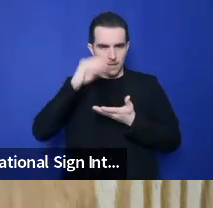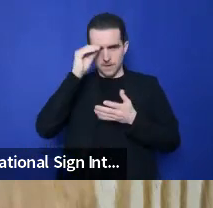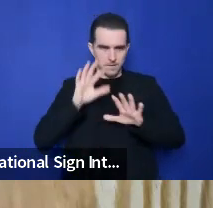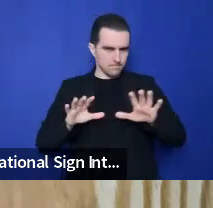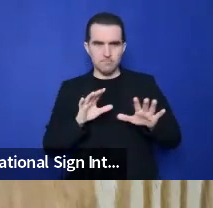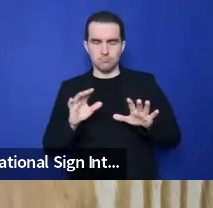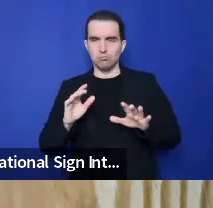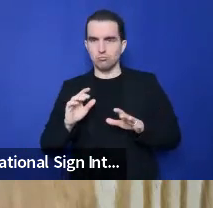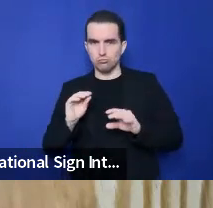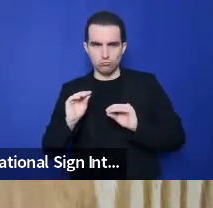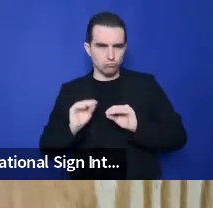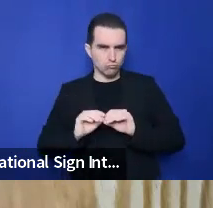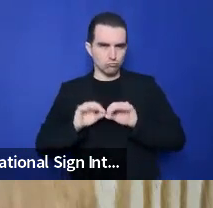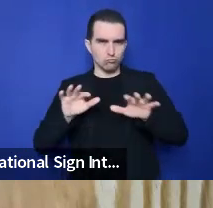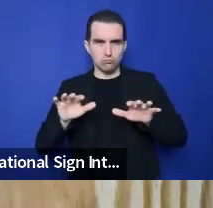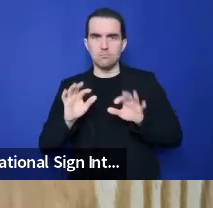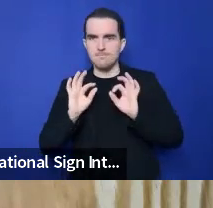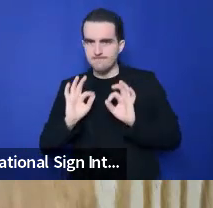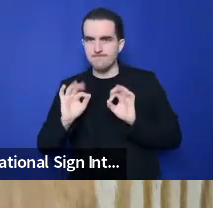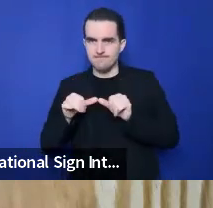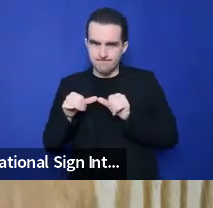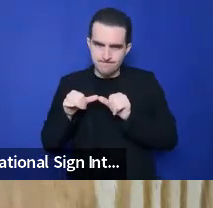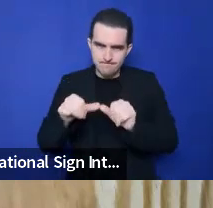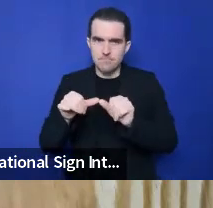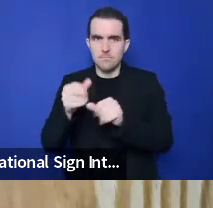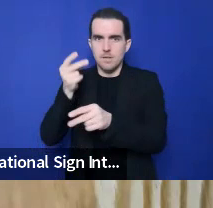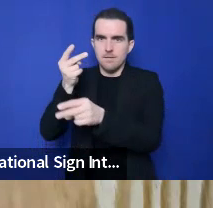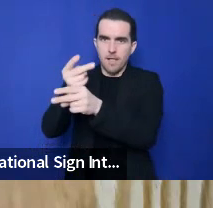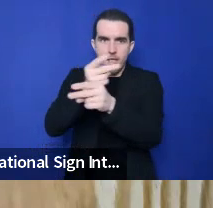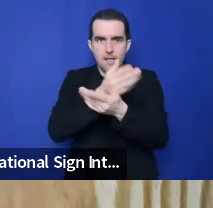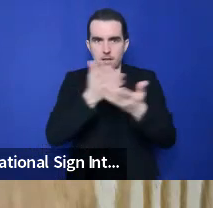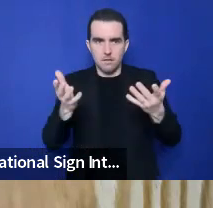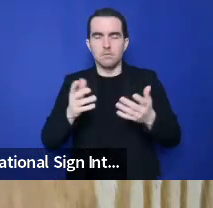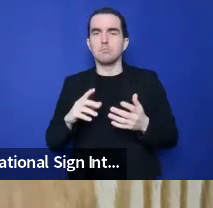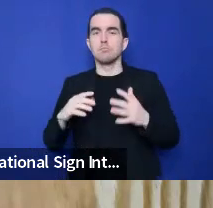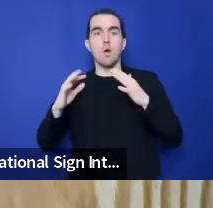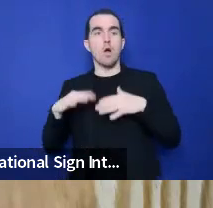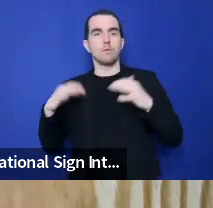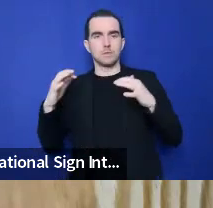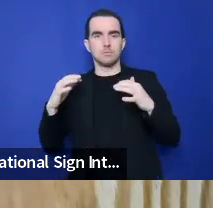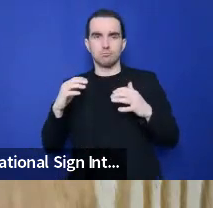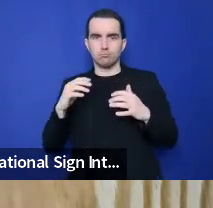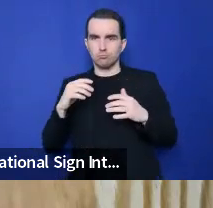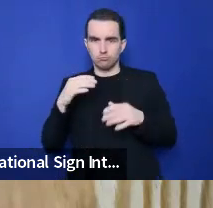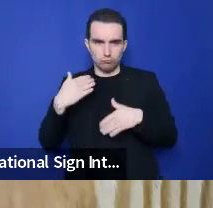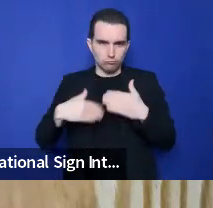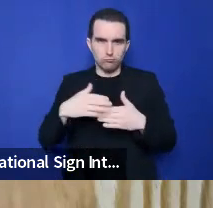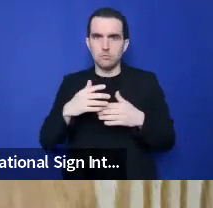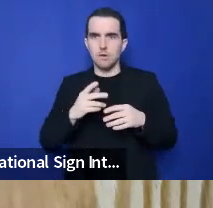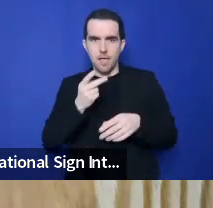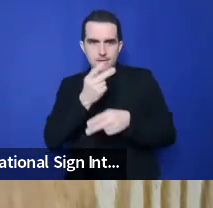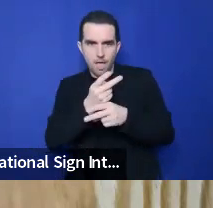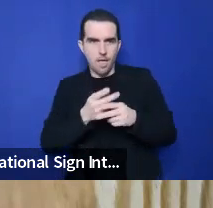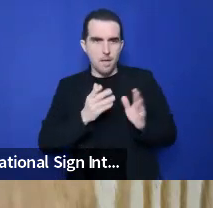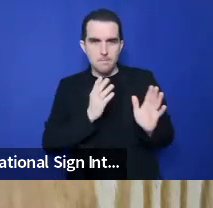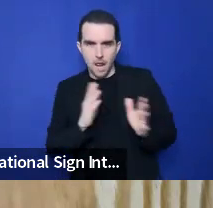includes multi-stakeholder planning process with the involvement of organizations with people with disabilities to be